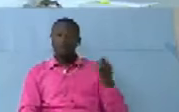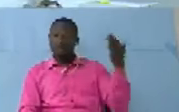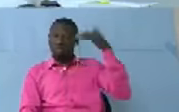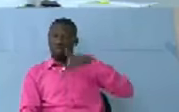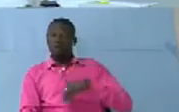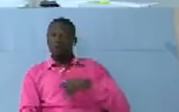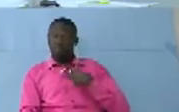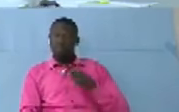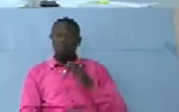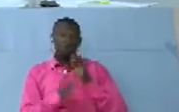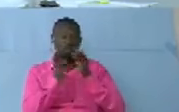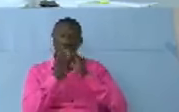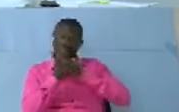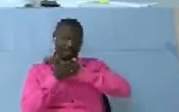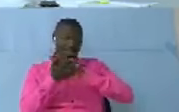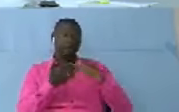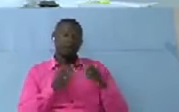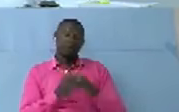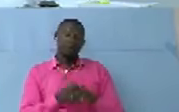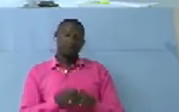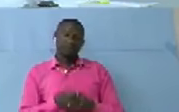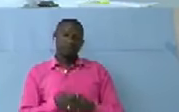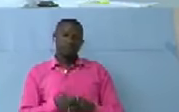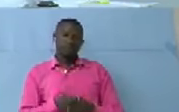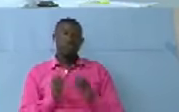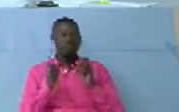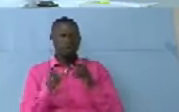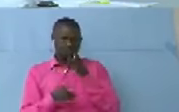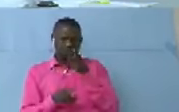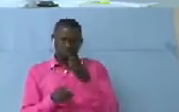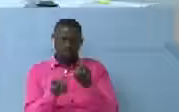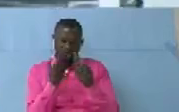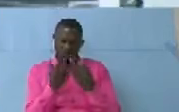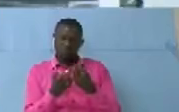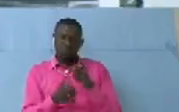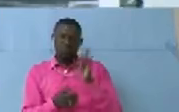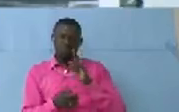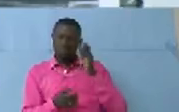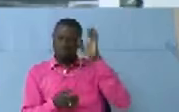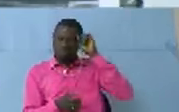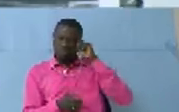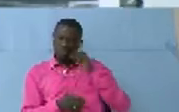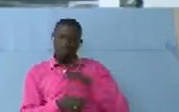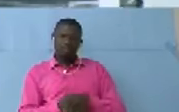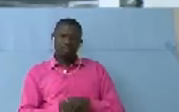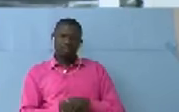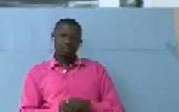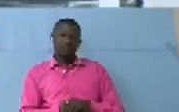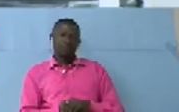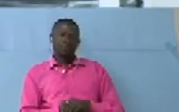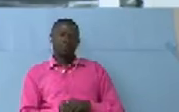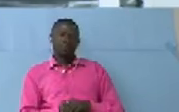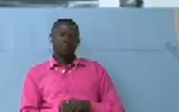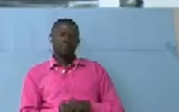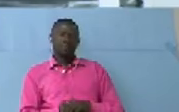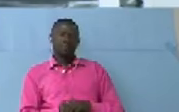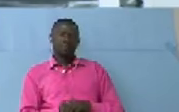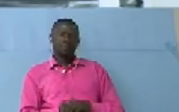come here. Afanyo asikema atatina nya. Kete melo ngofo. Ha na kafu mola kafu aliyenyinkati ni